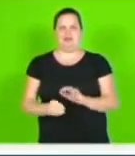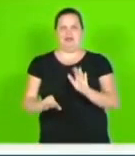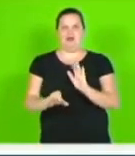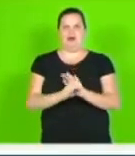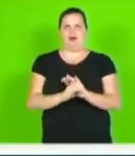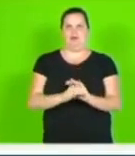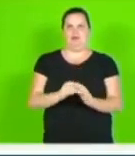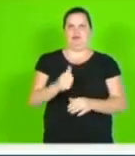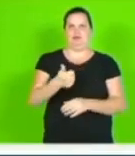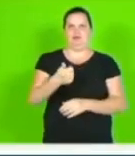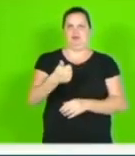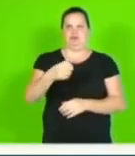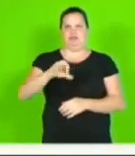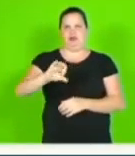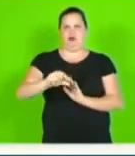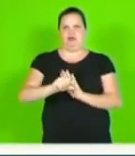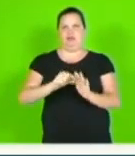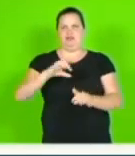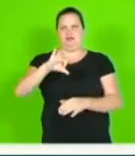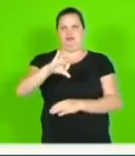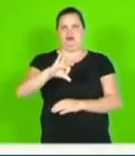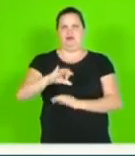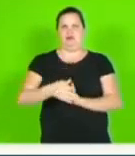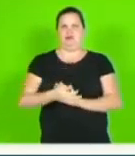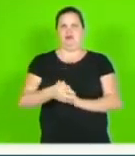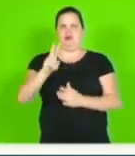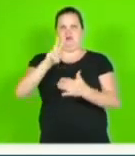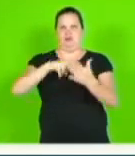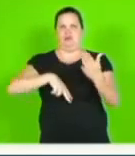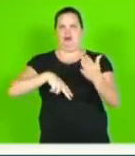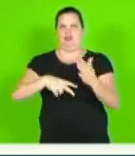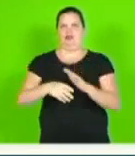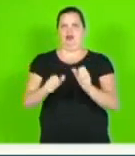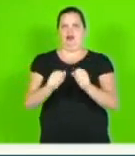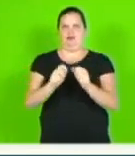Revelation chapter 19, verse 9.